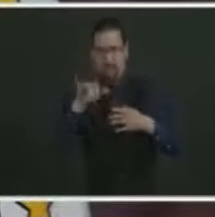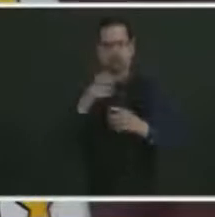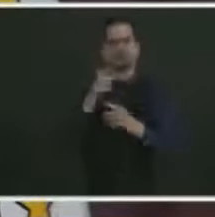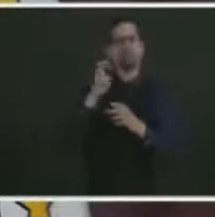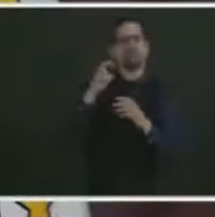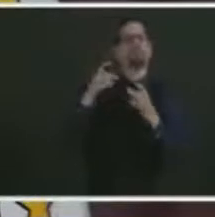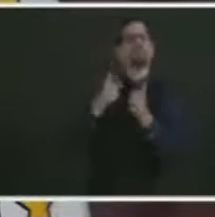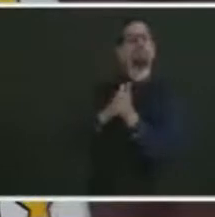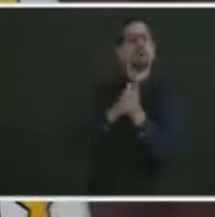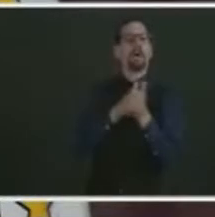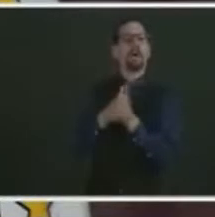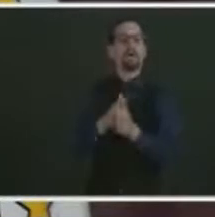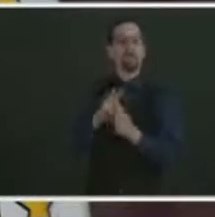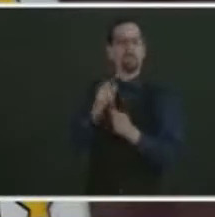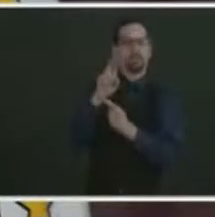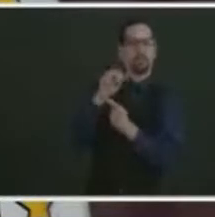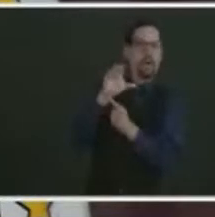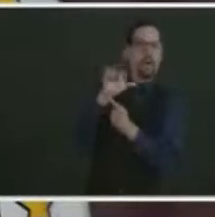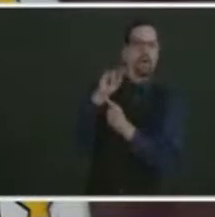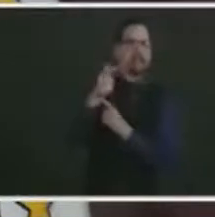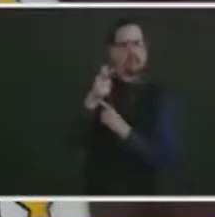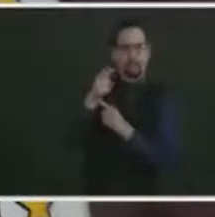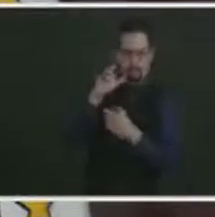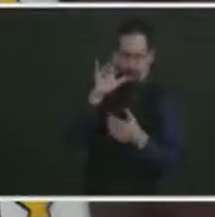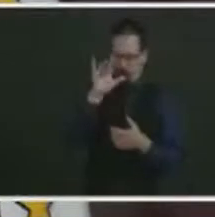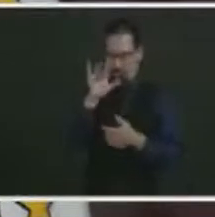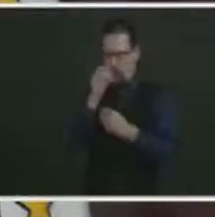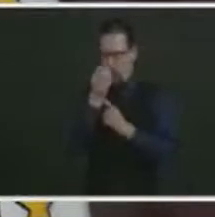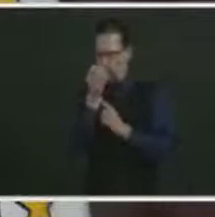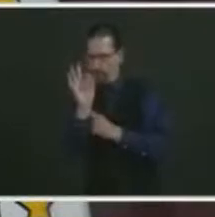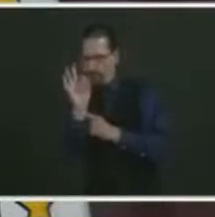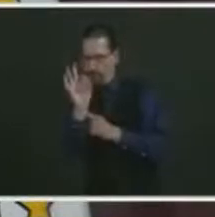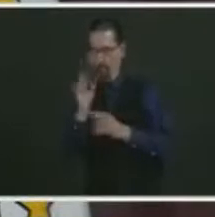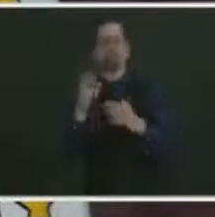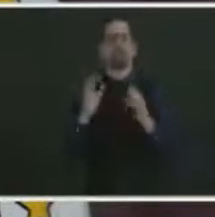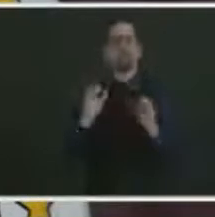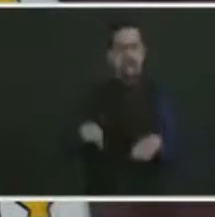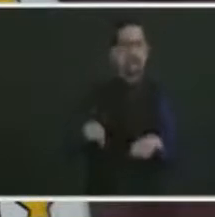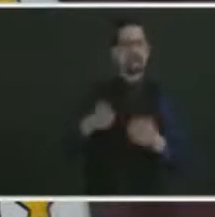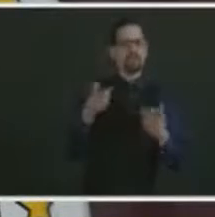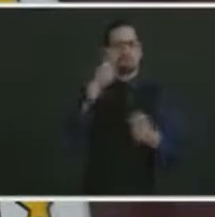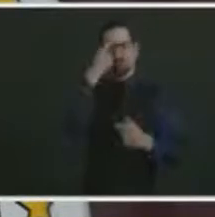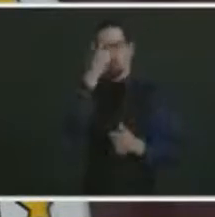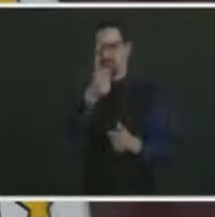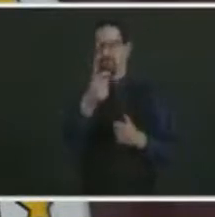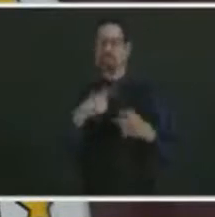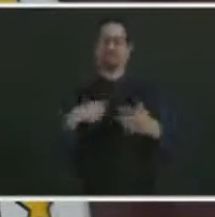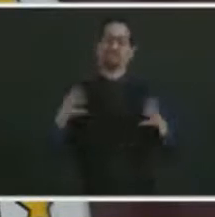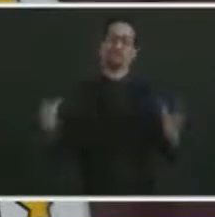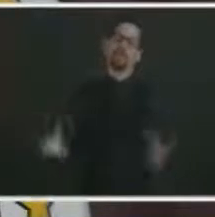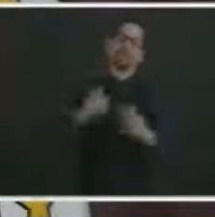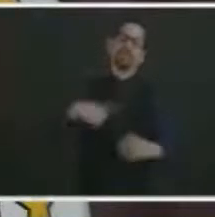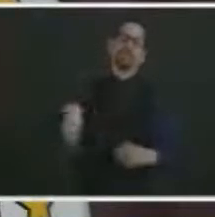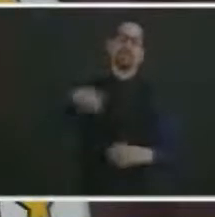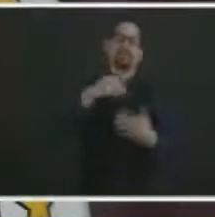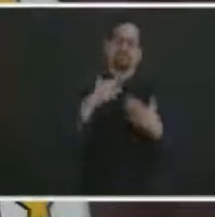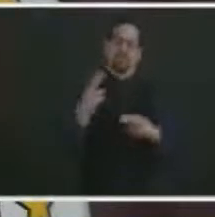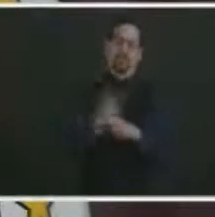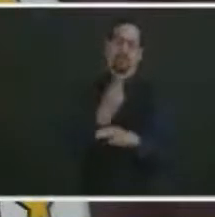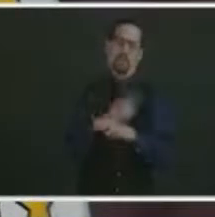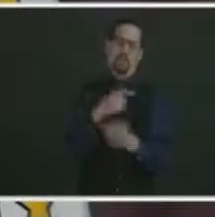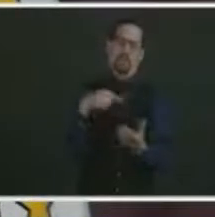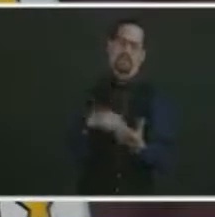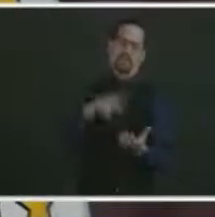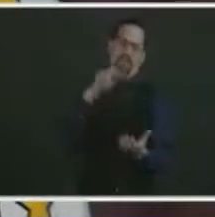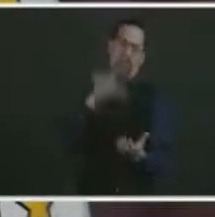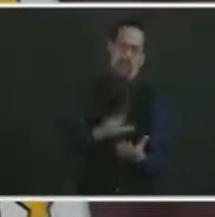But please, I'm asking you to consider opting in. When we started to create the app, I told the team privacy